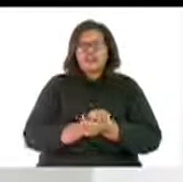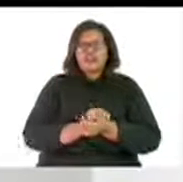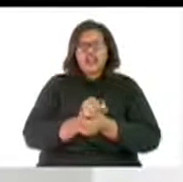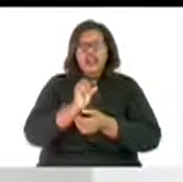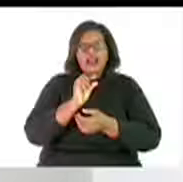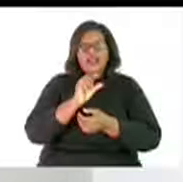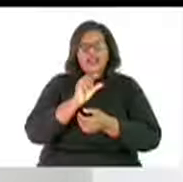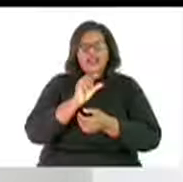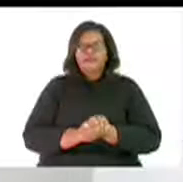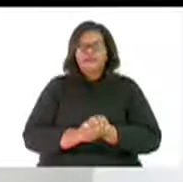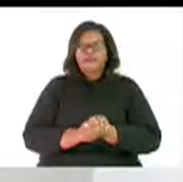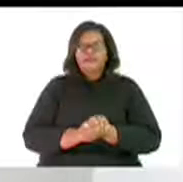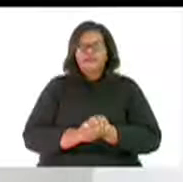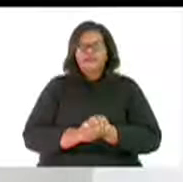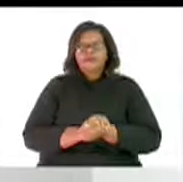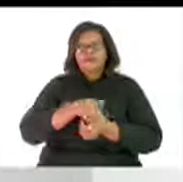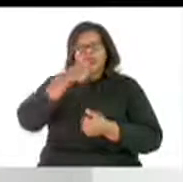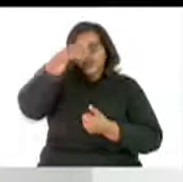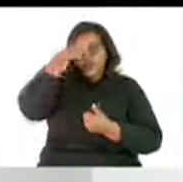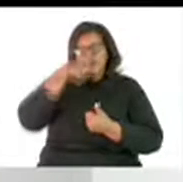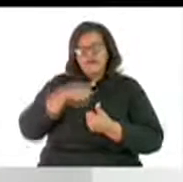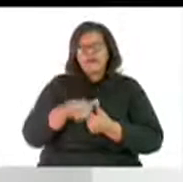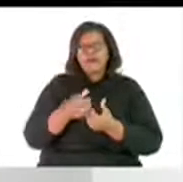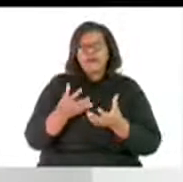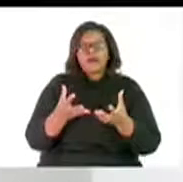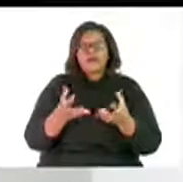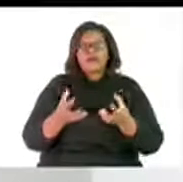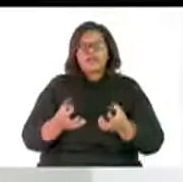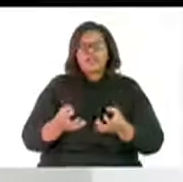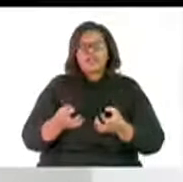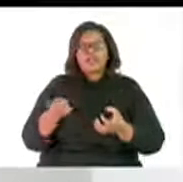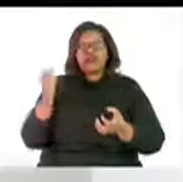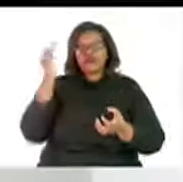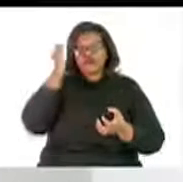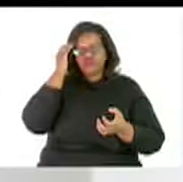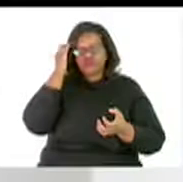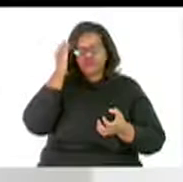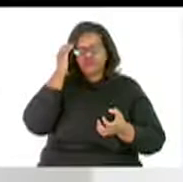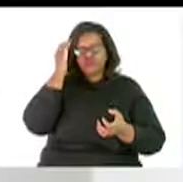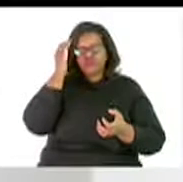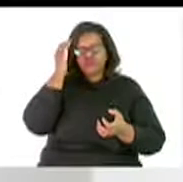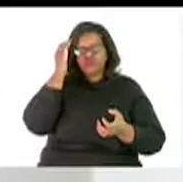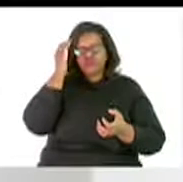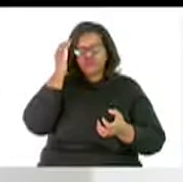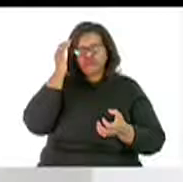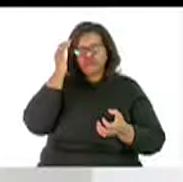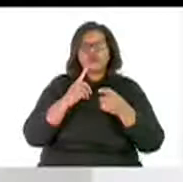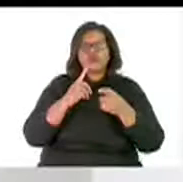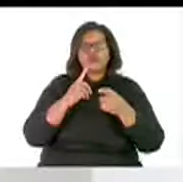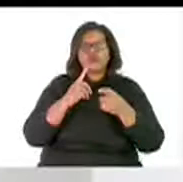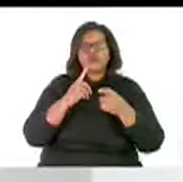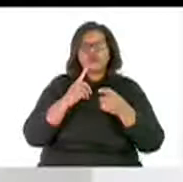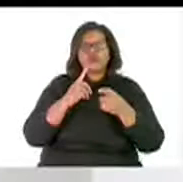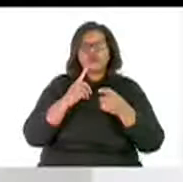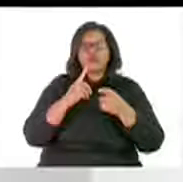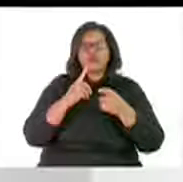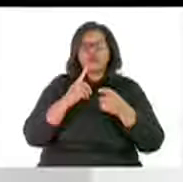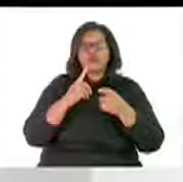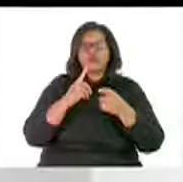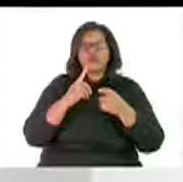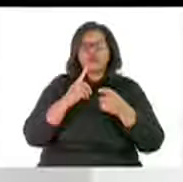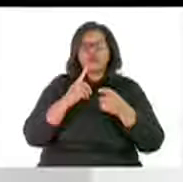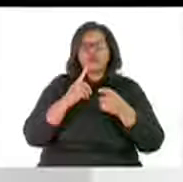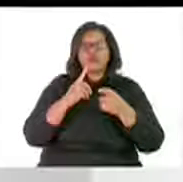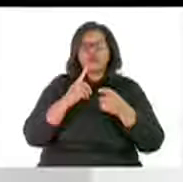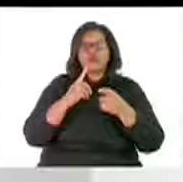lowest common. You need to make sure that we start with a multiple. So let us start with